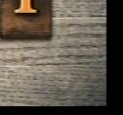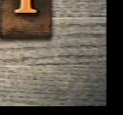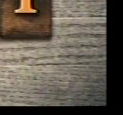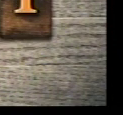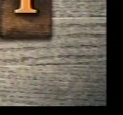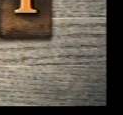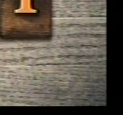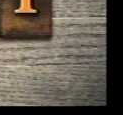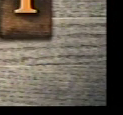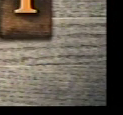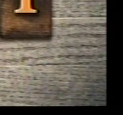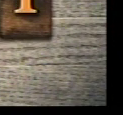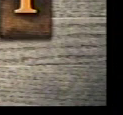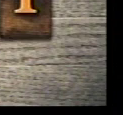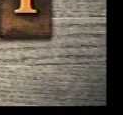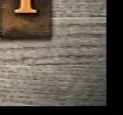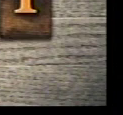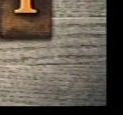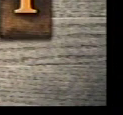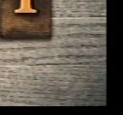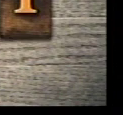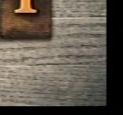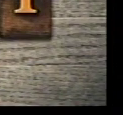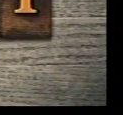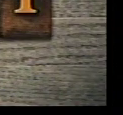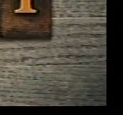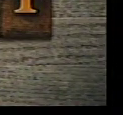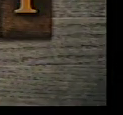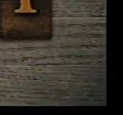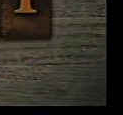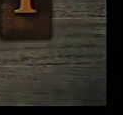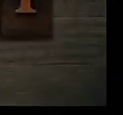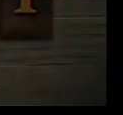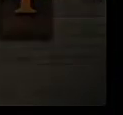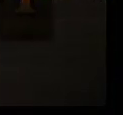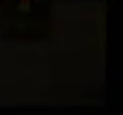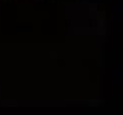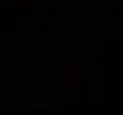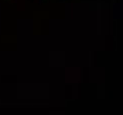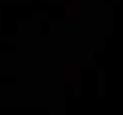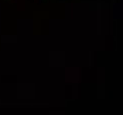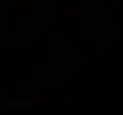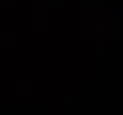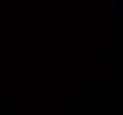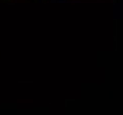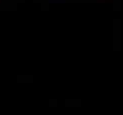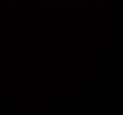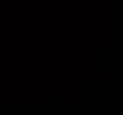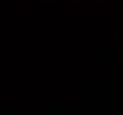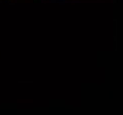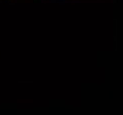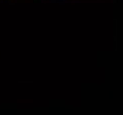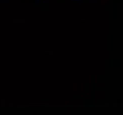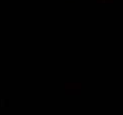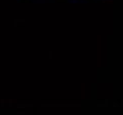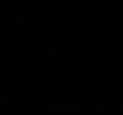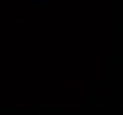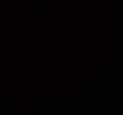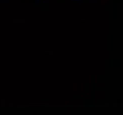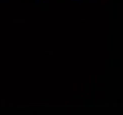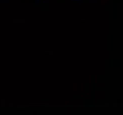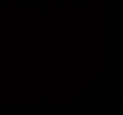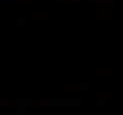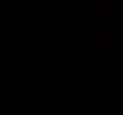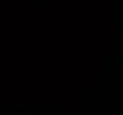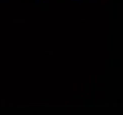the firmness of your servant. Thank you, Lord, for his impact upon our lives, his impact